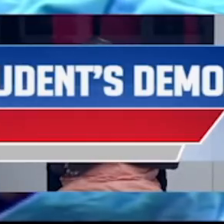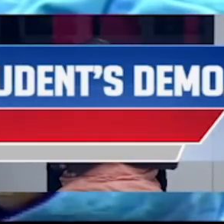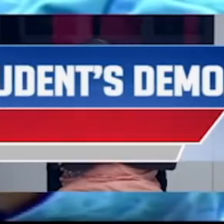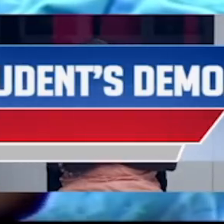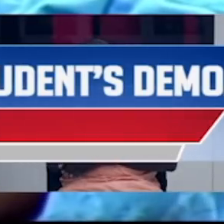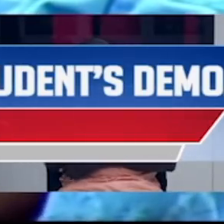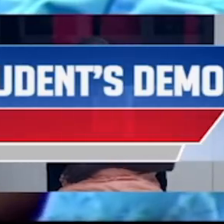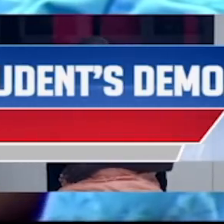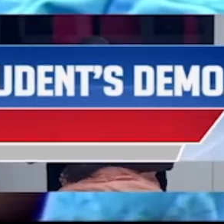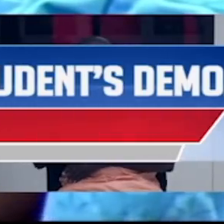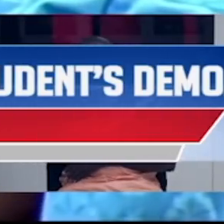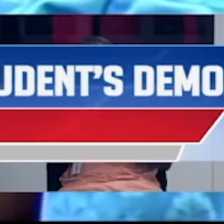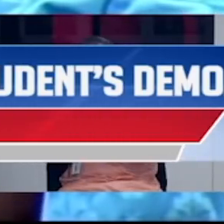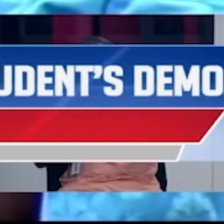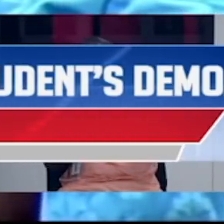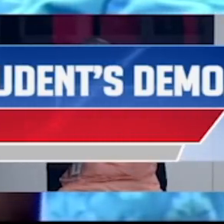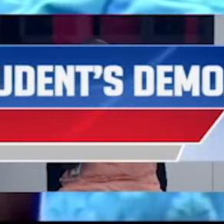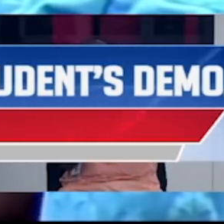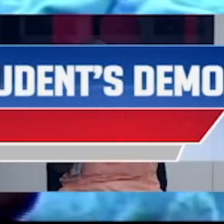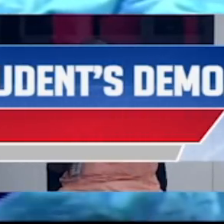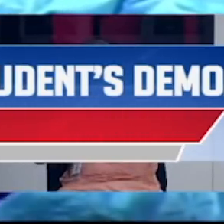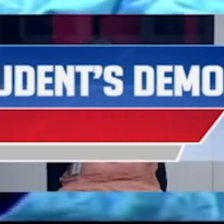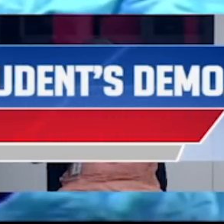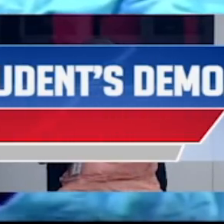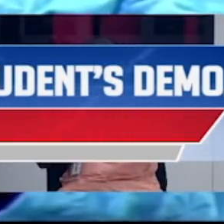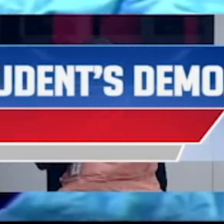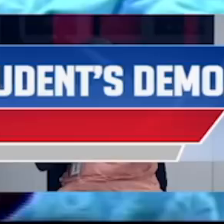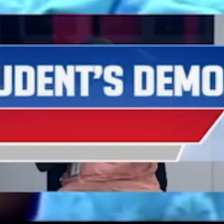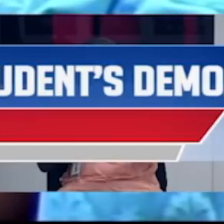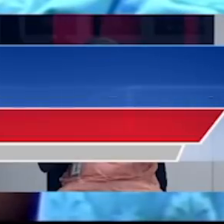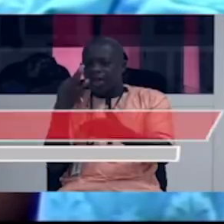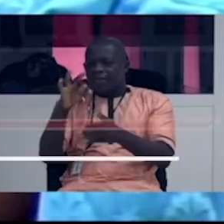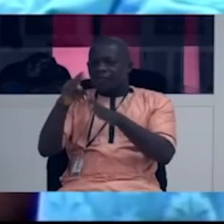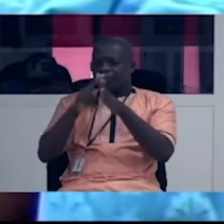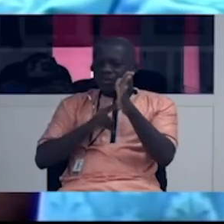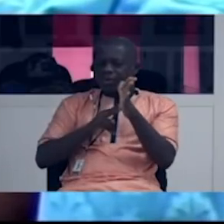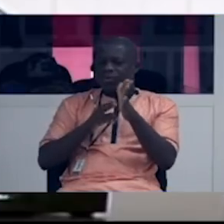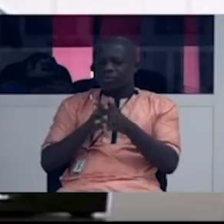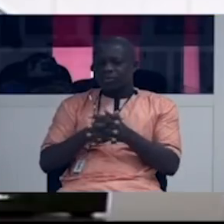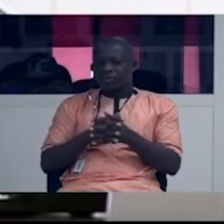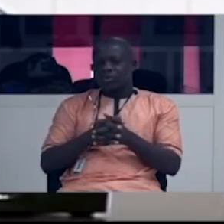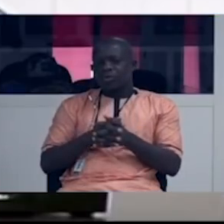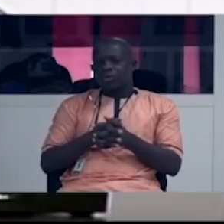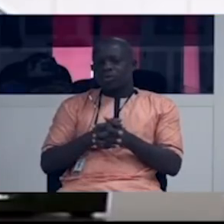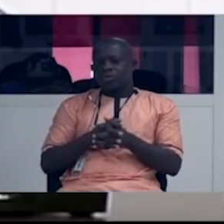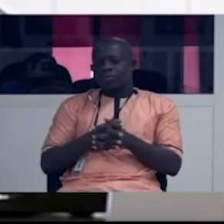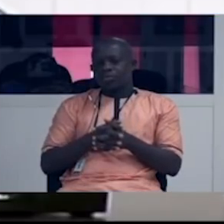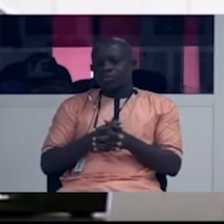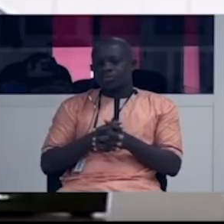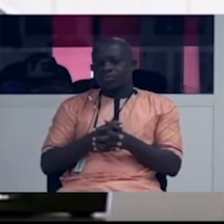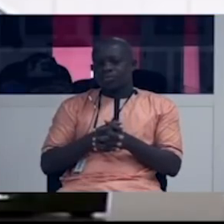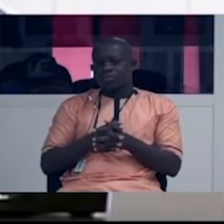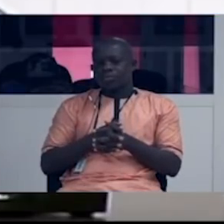student demonstration in which her attention was called to the amount of people coming in with gunshot wounds. The death toll